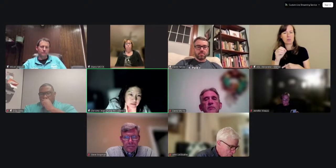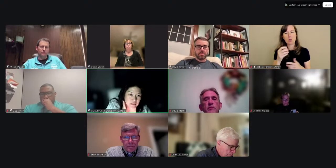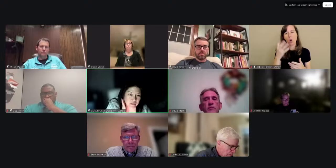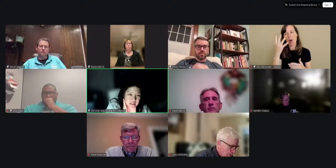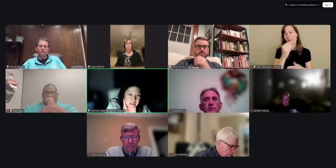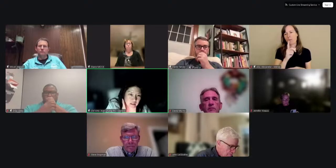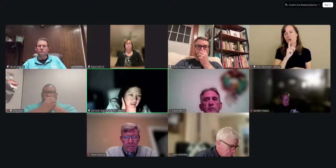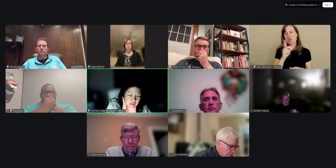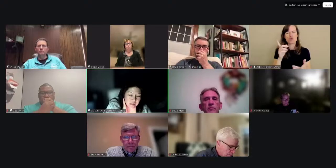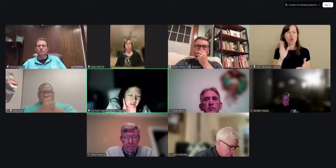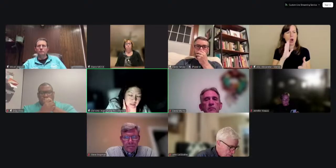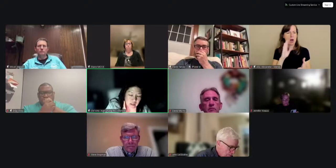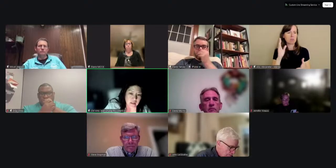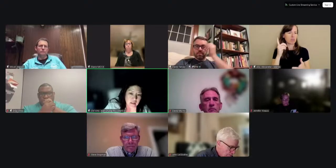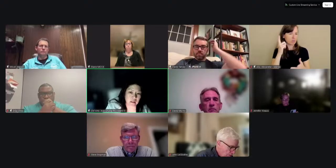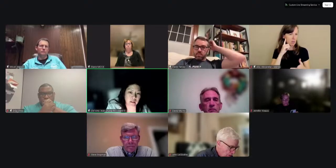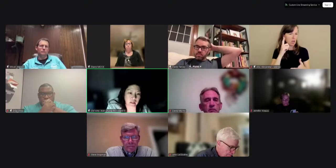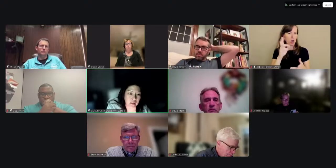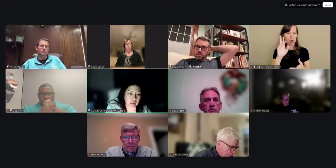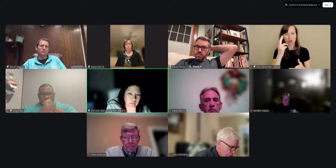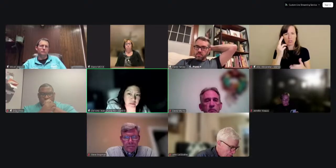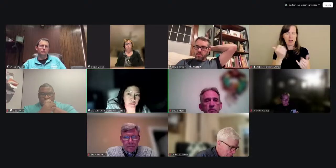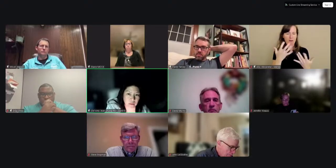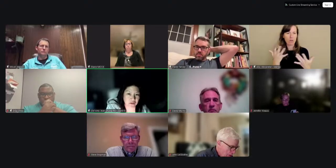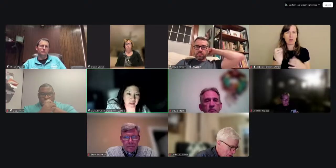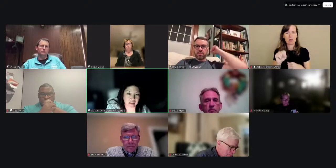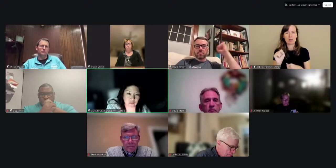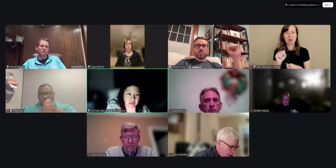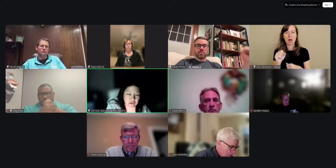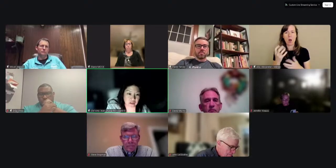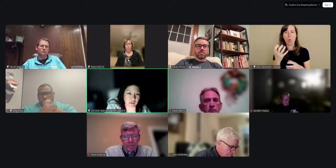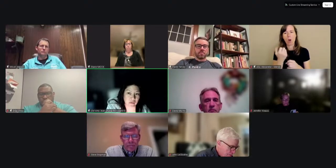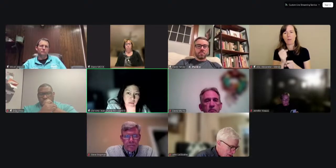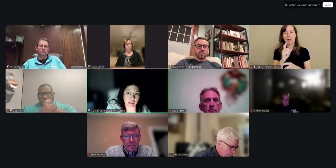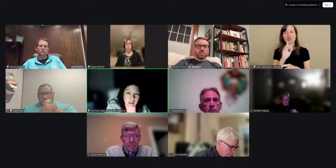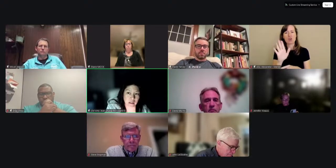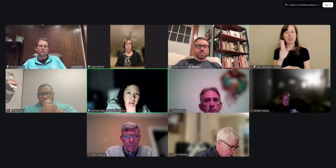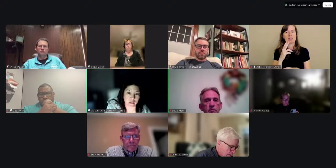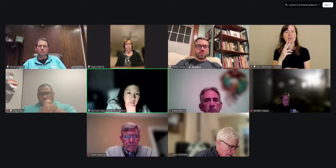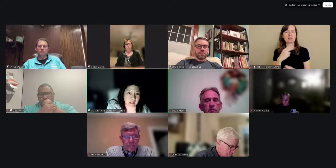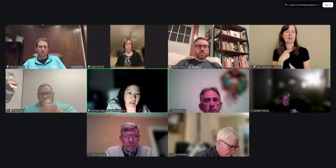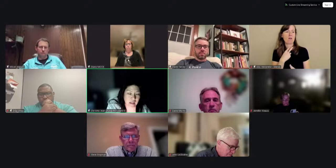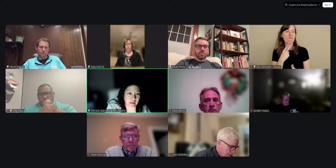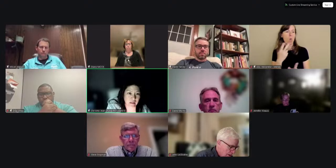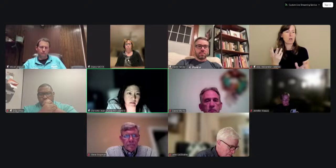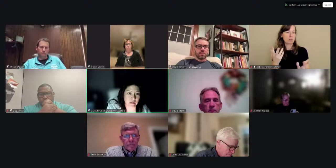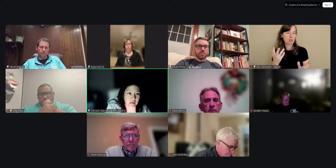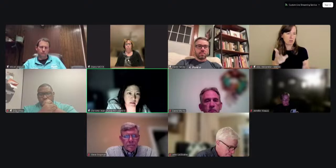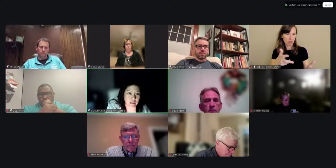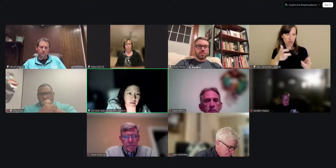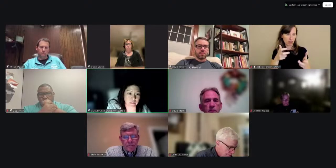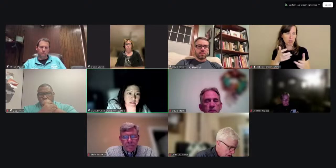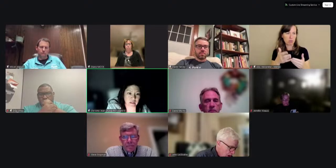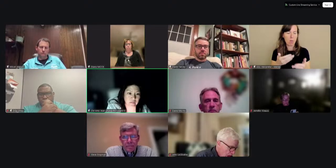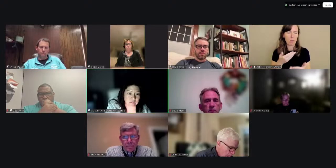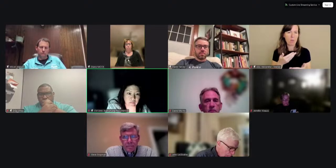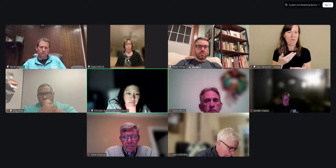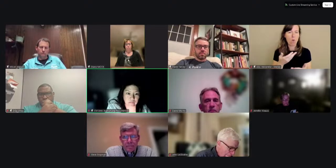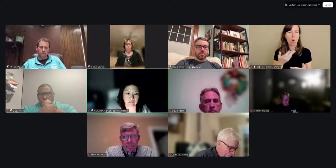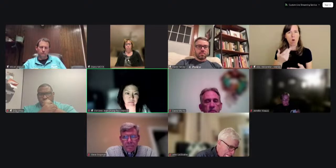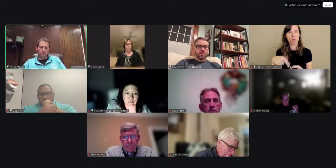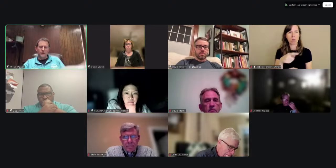he hears the reasoning and everything behind it. But just want to make sure that his voice is heard before we're making anything